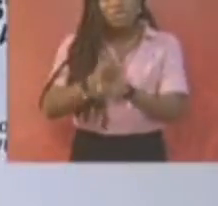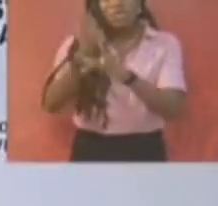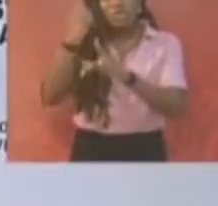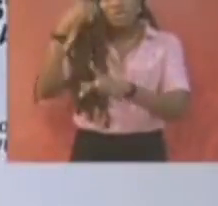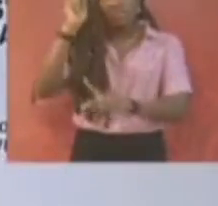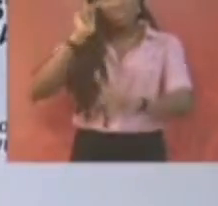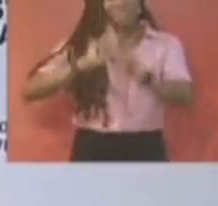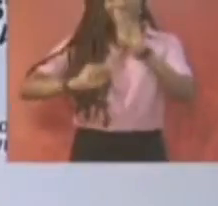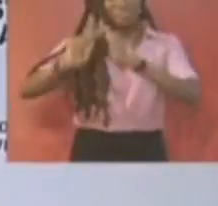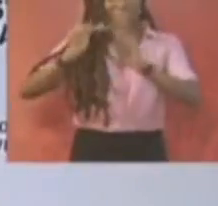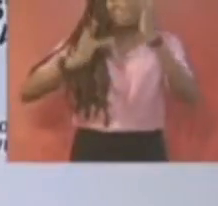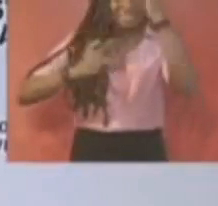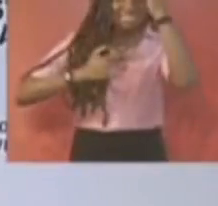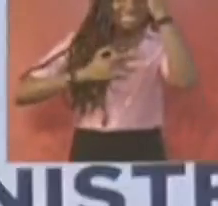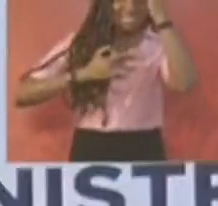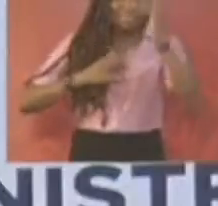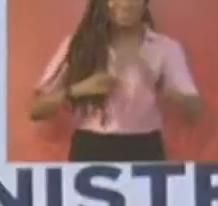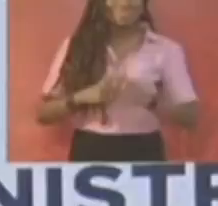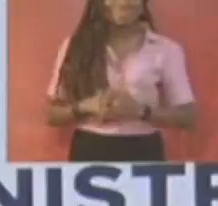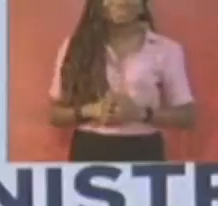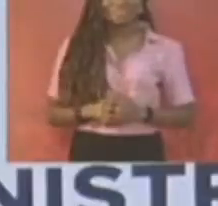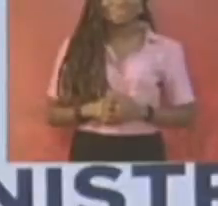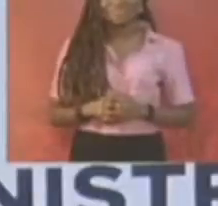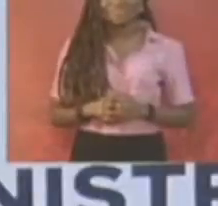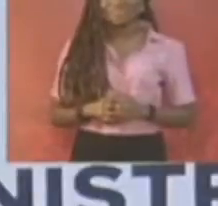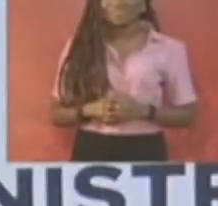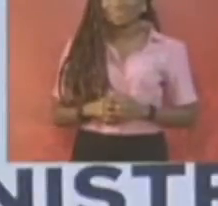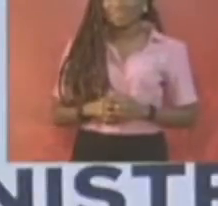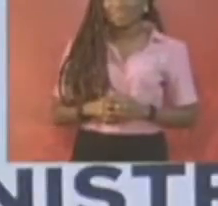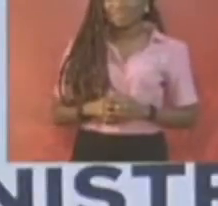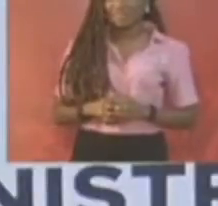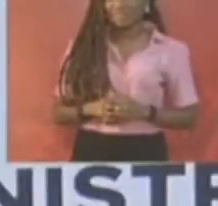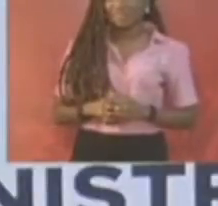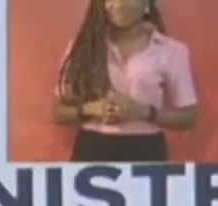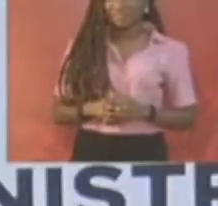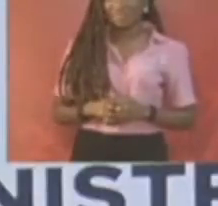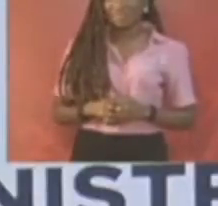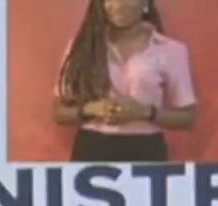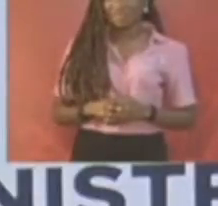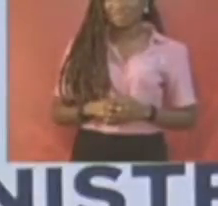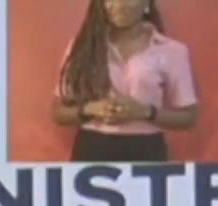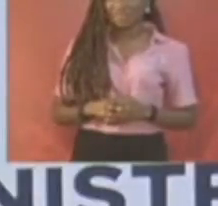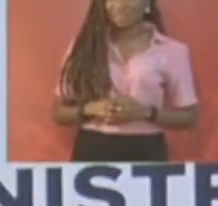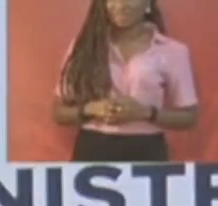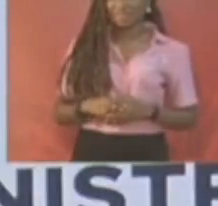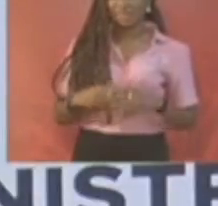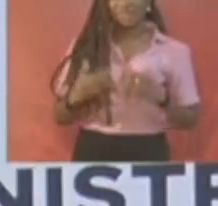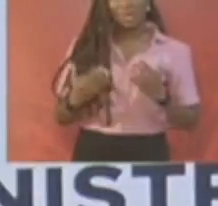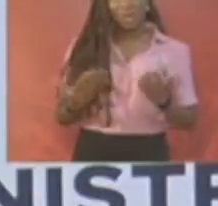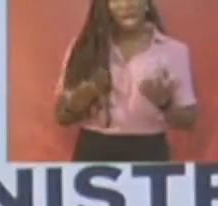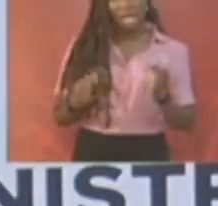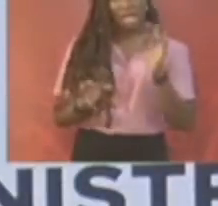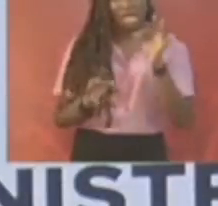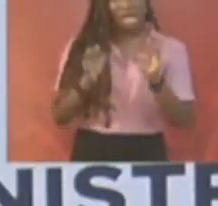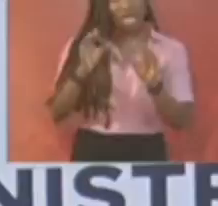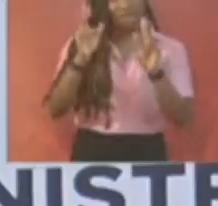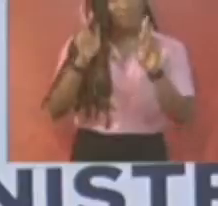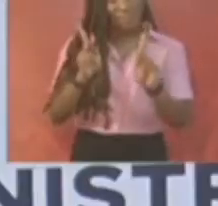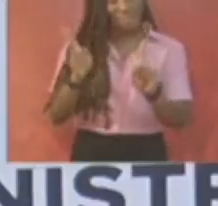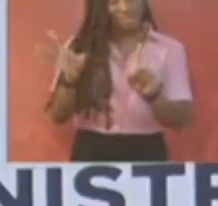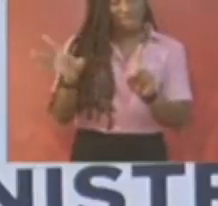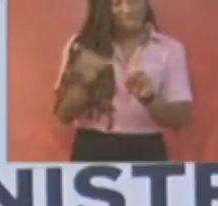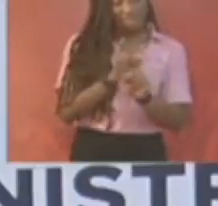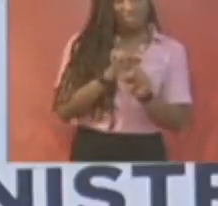Okay, thank you for the question, Ms. Boucher. The quarantine of an individual or a group is a